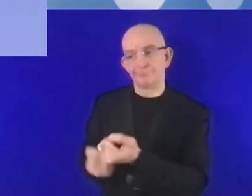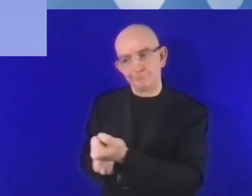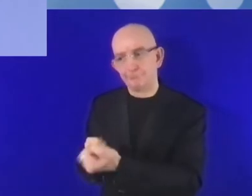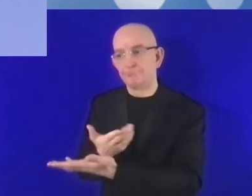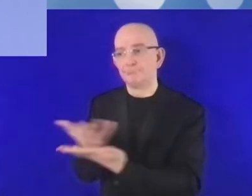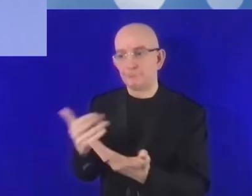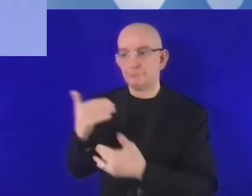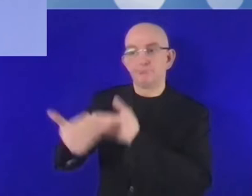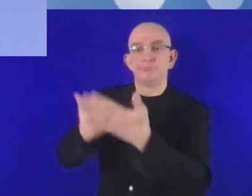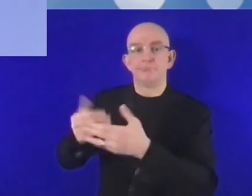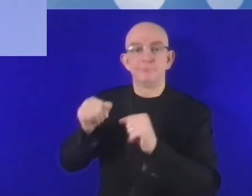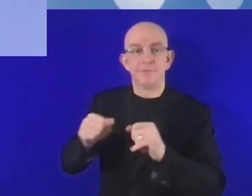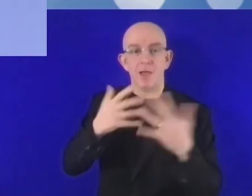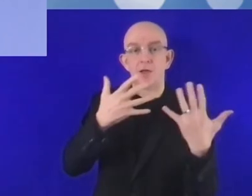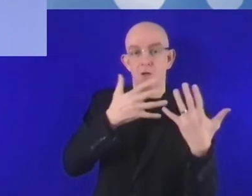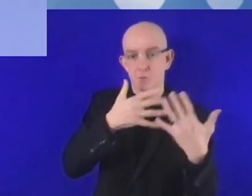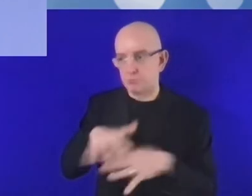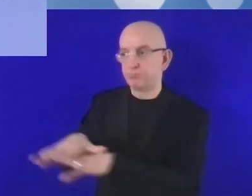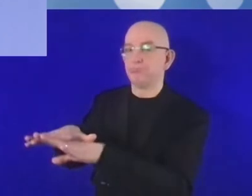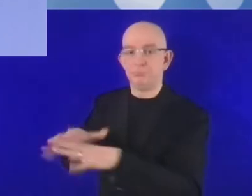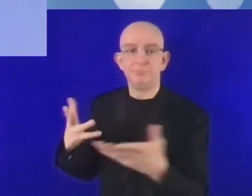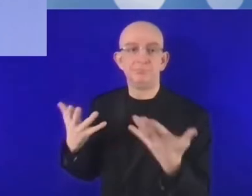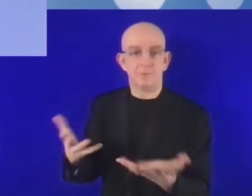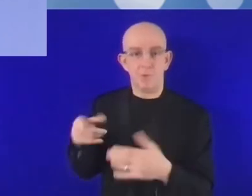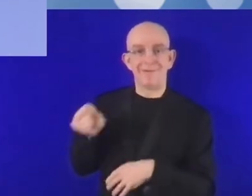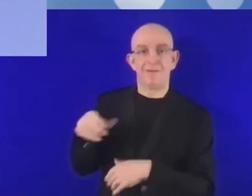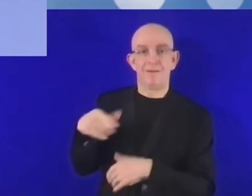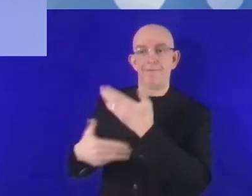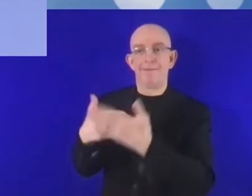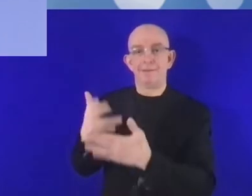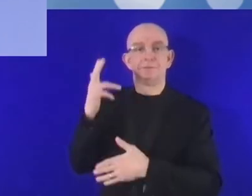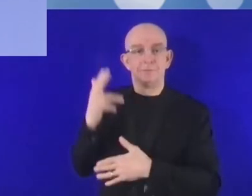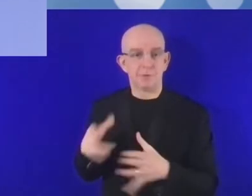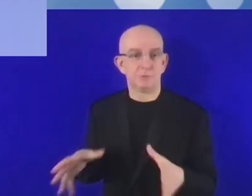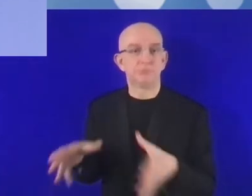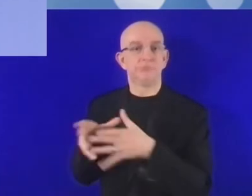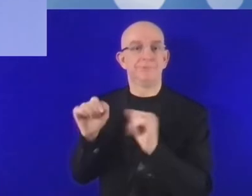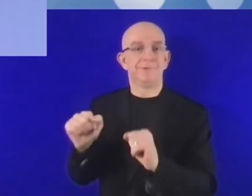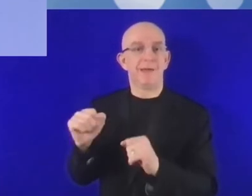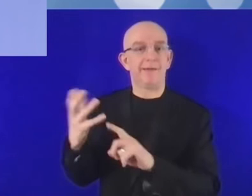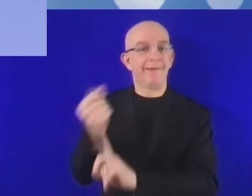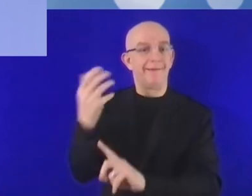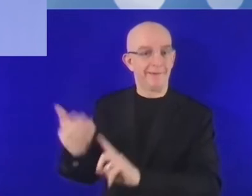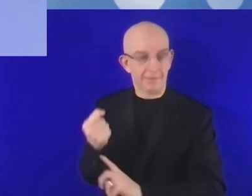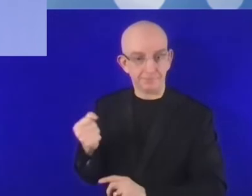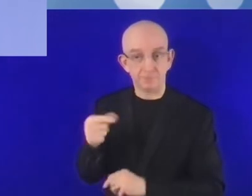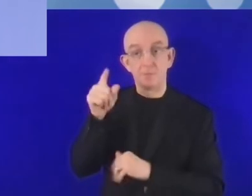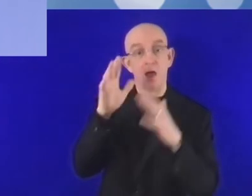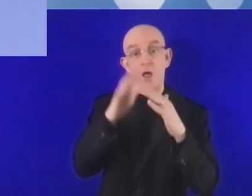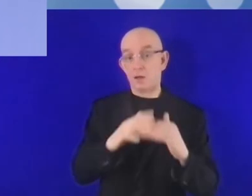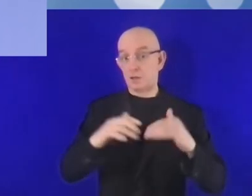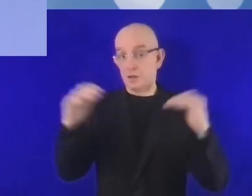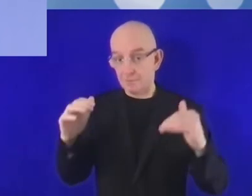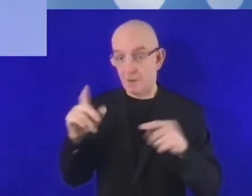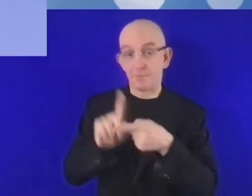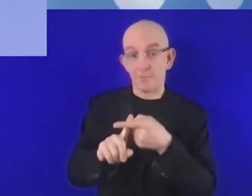partners and private sectors also expected to establish a system which positively respond